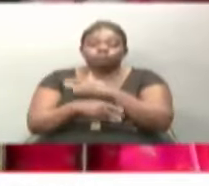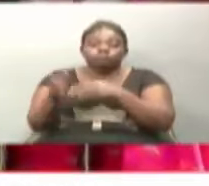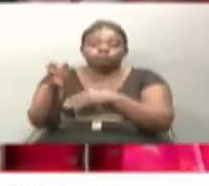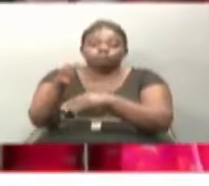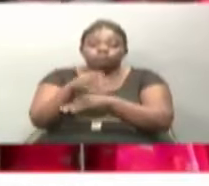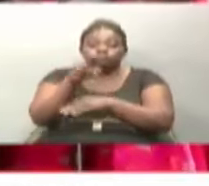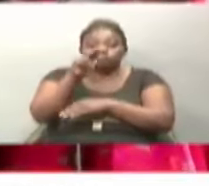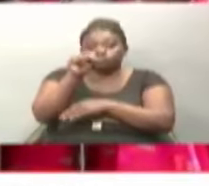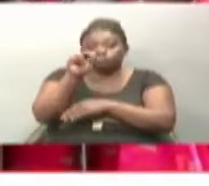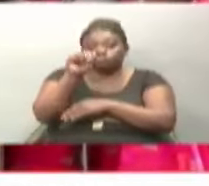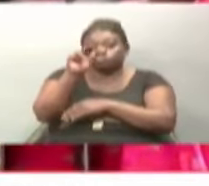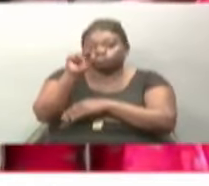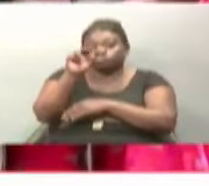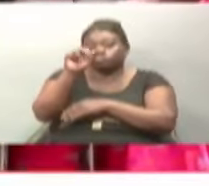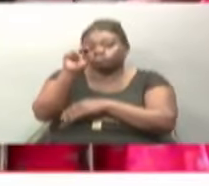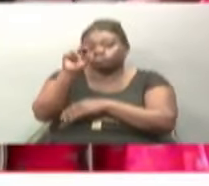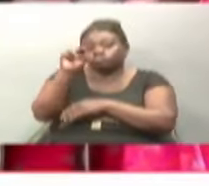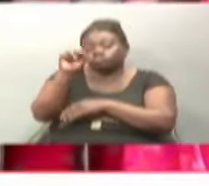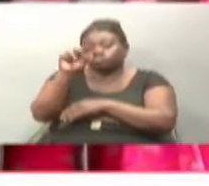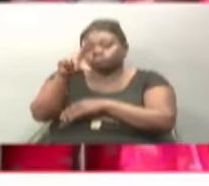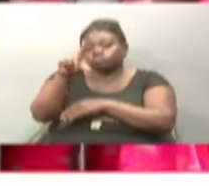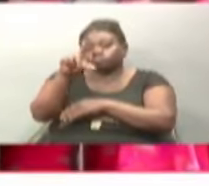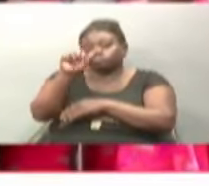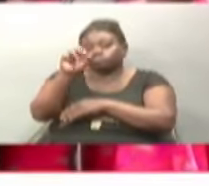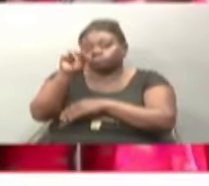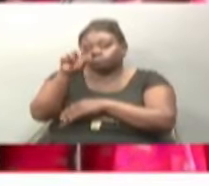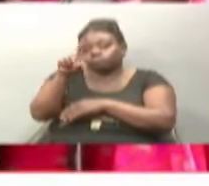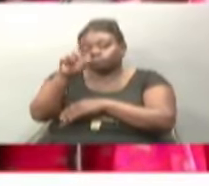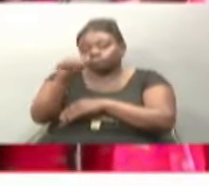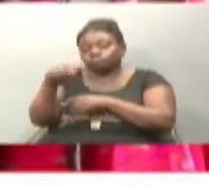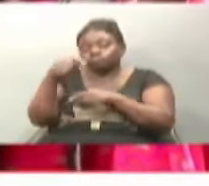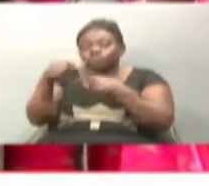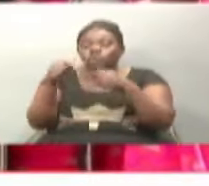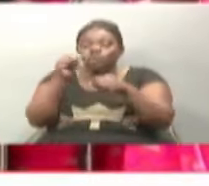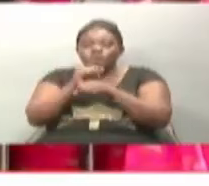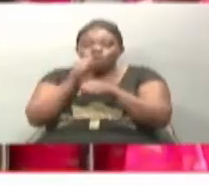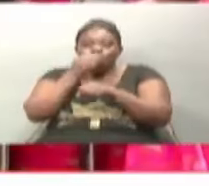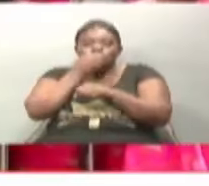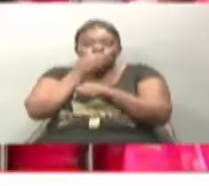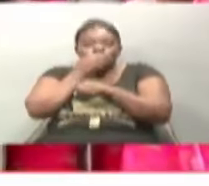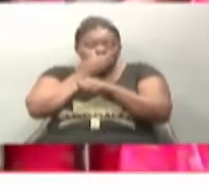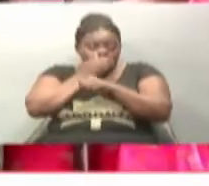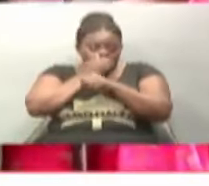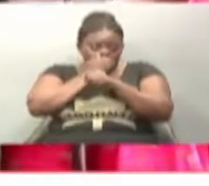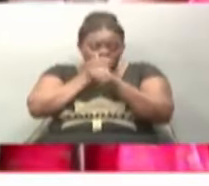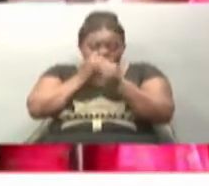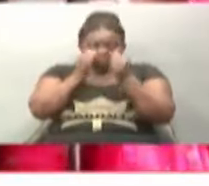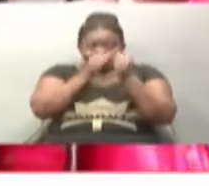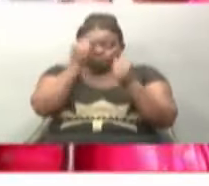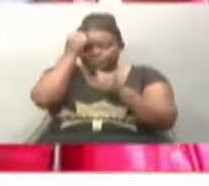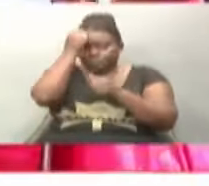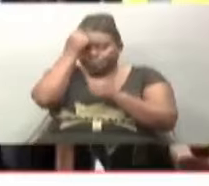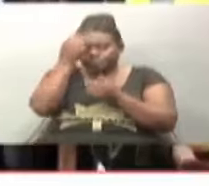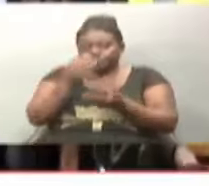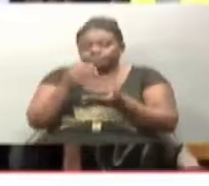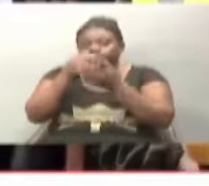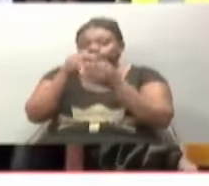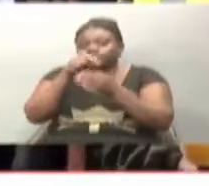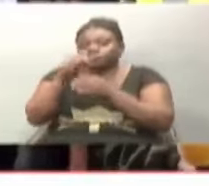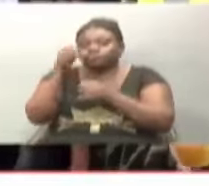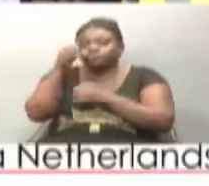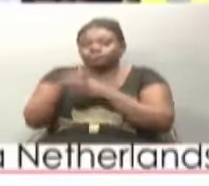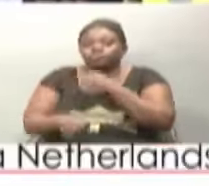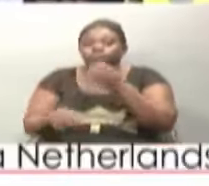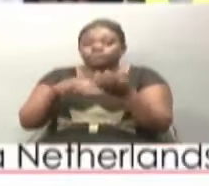Uganda, Just Van akakasizza nti baakwongera okwatagana ne gavumenti okuyamba bannansi okumalawo emivuyo gy'ettaka.